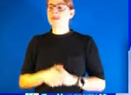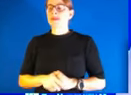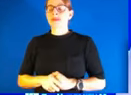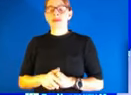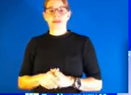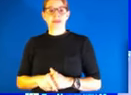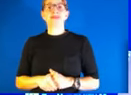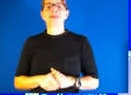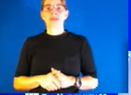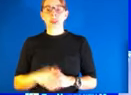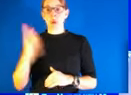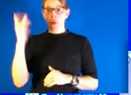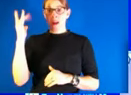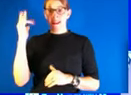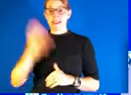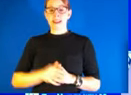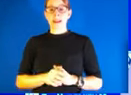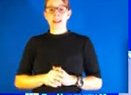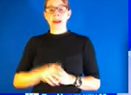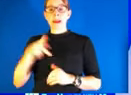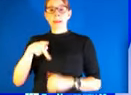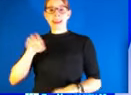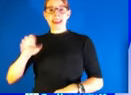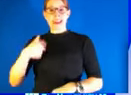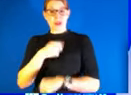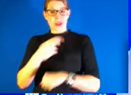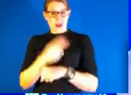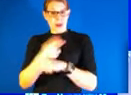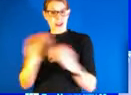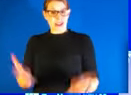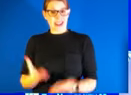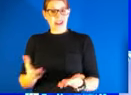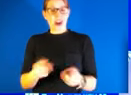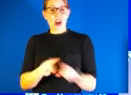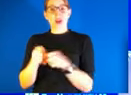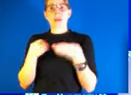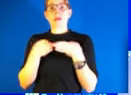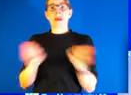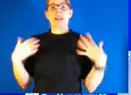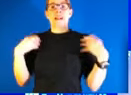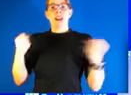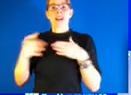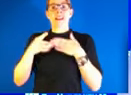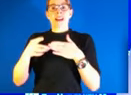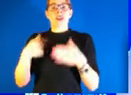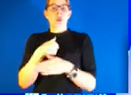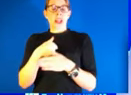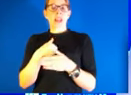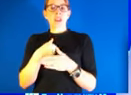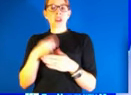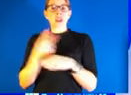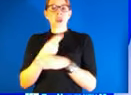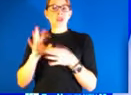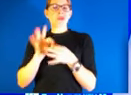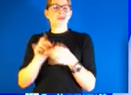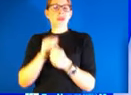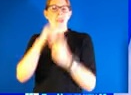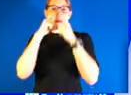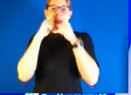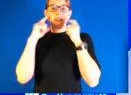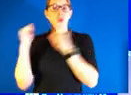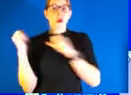the cities because of the PPE that we're using and the public health guidance that we are using with masking of all people,